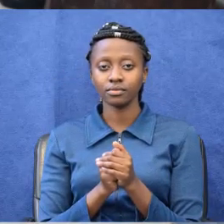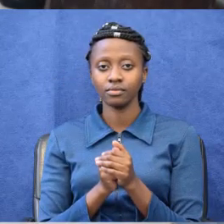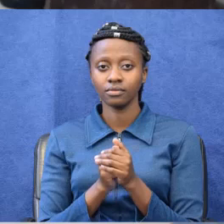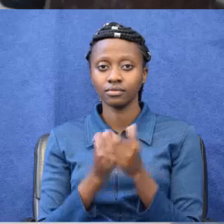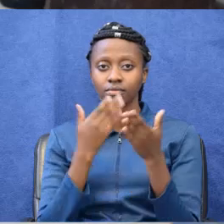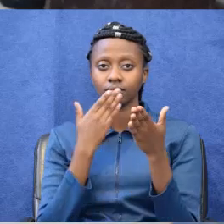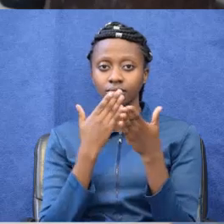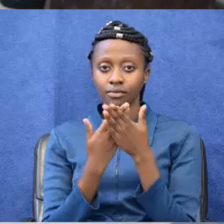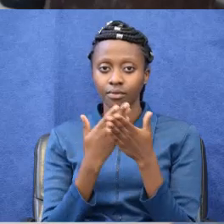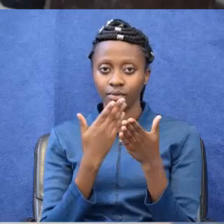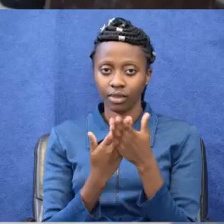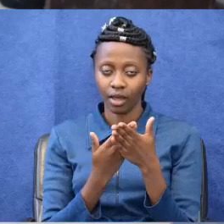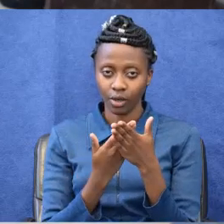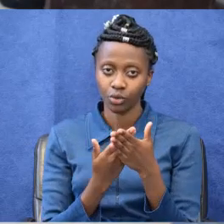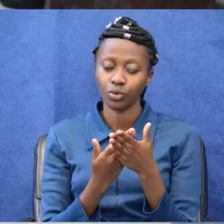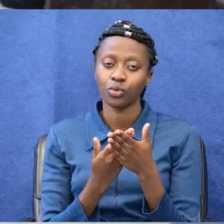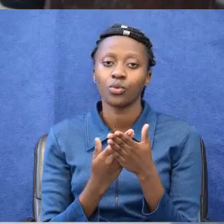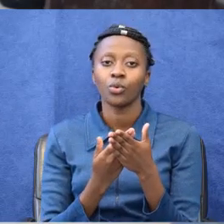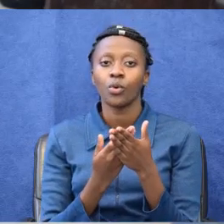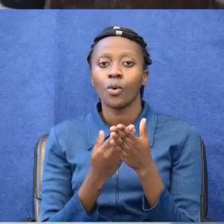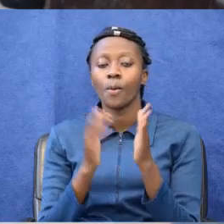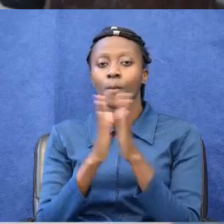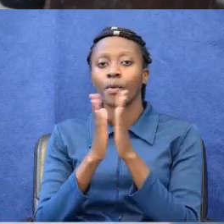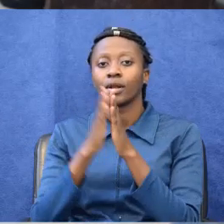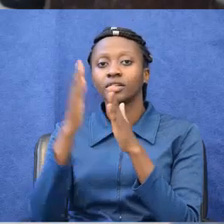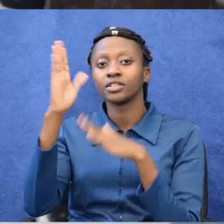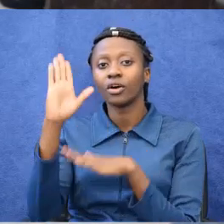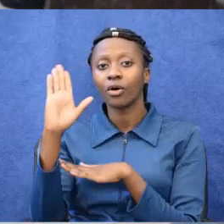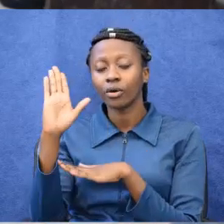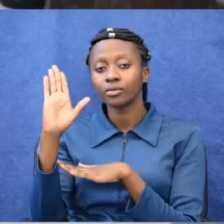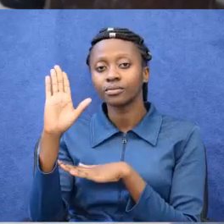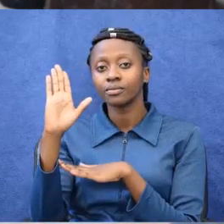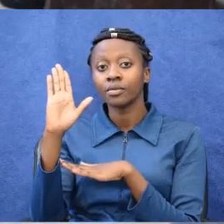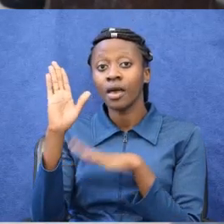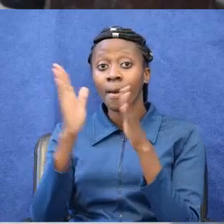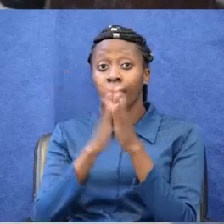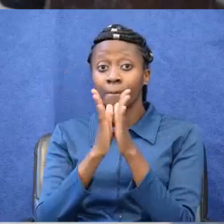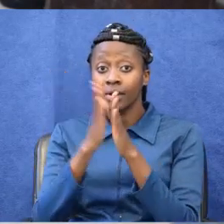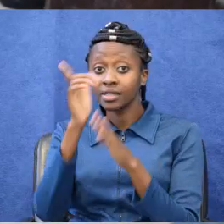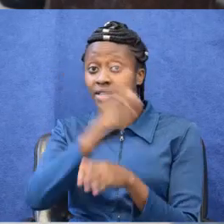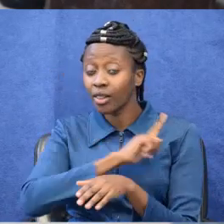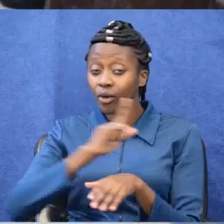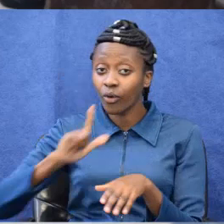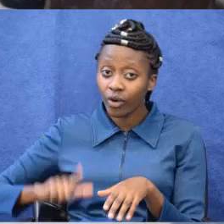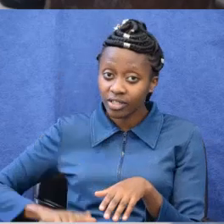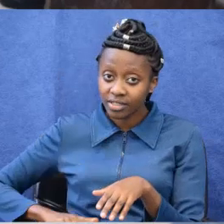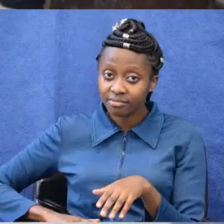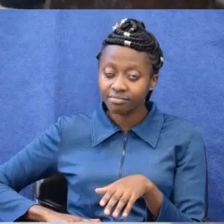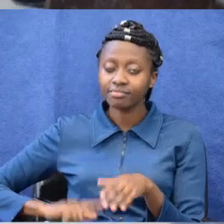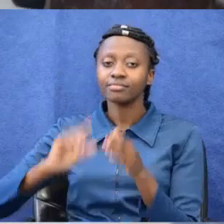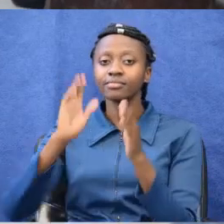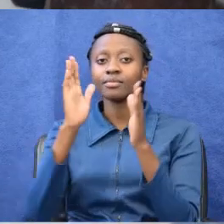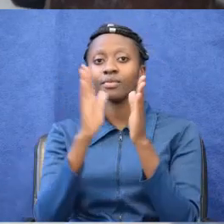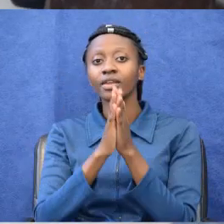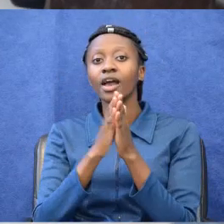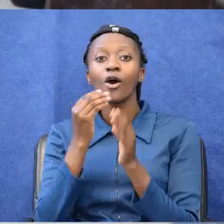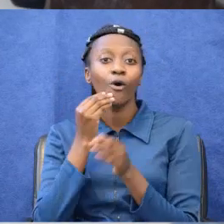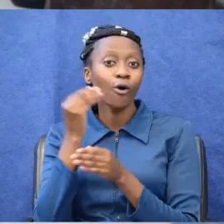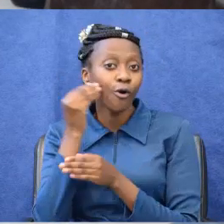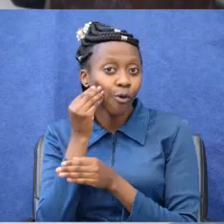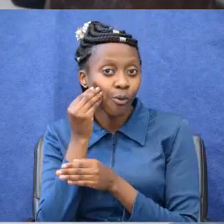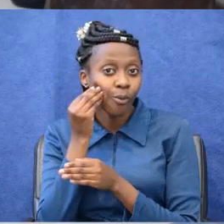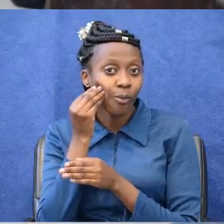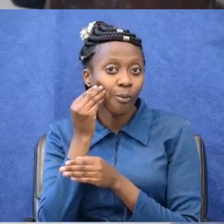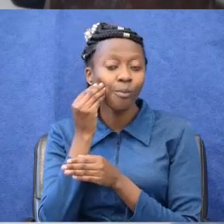Thank you. Thank you, Madam Pauline. Praise the Lord. Amen. Praise the Lord. Amen. People at